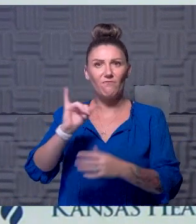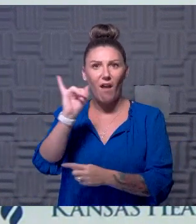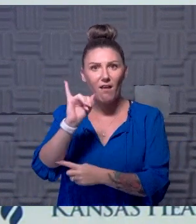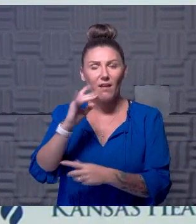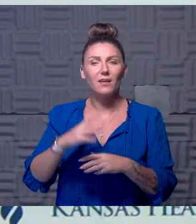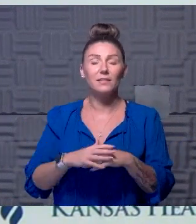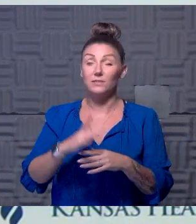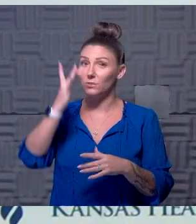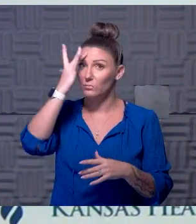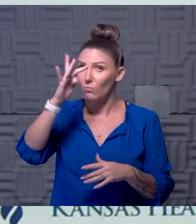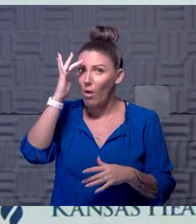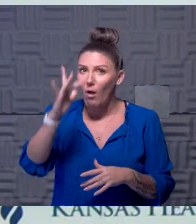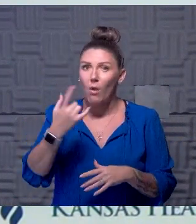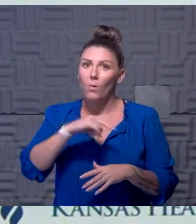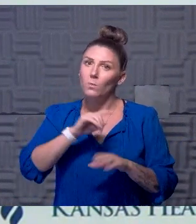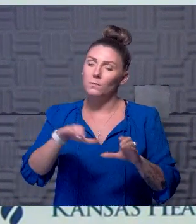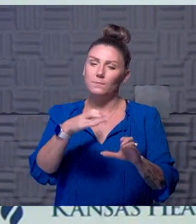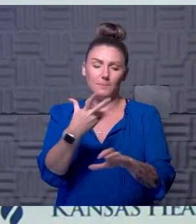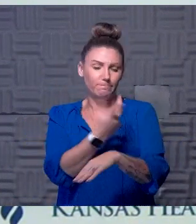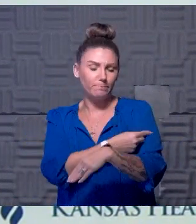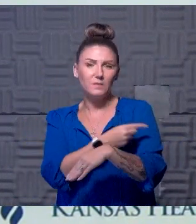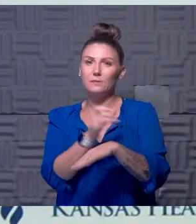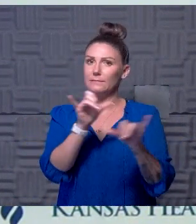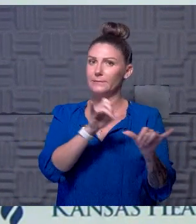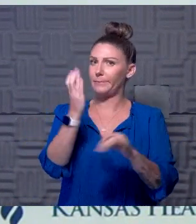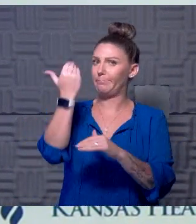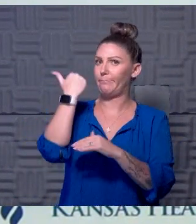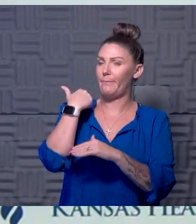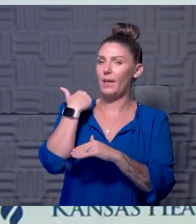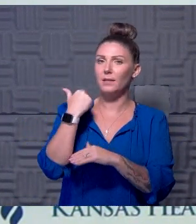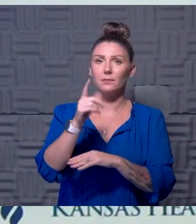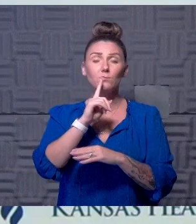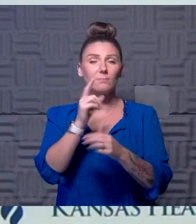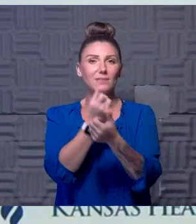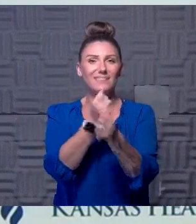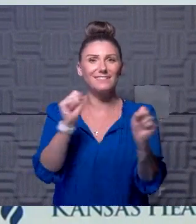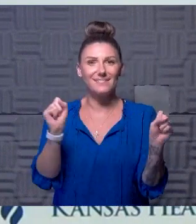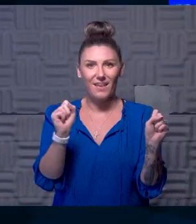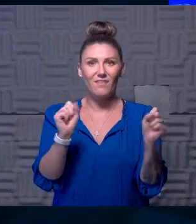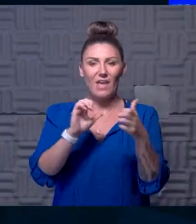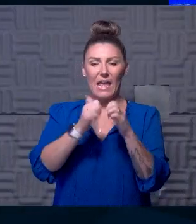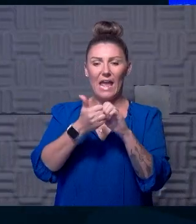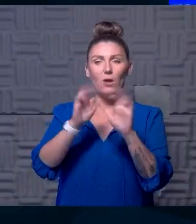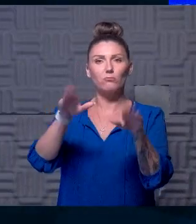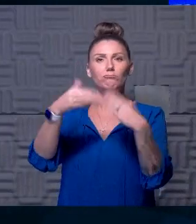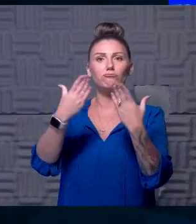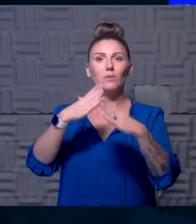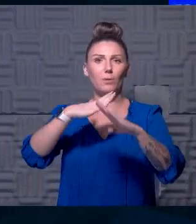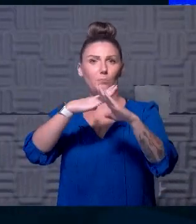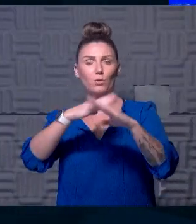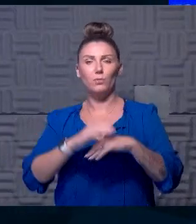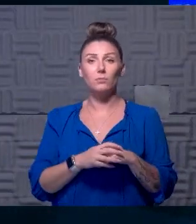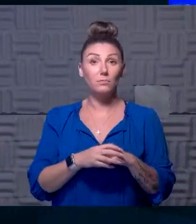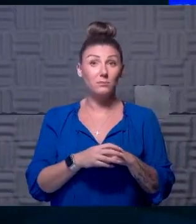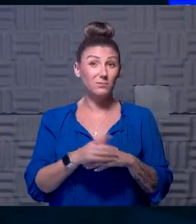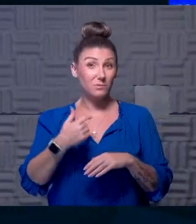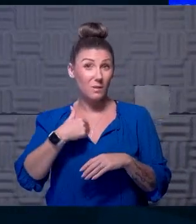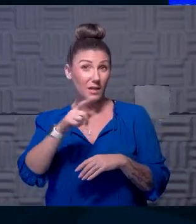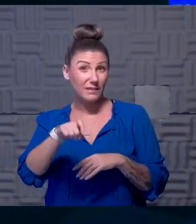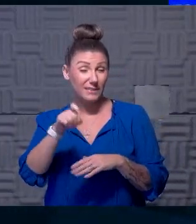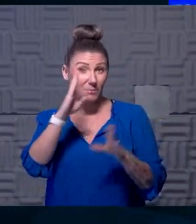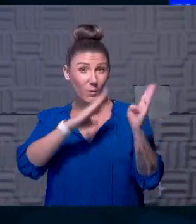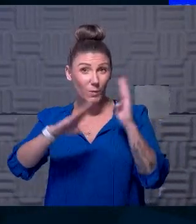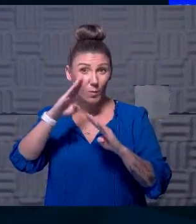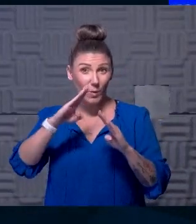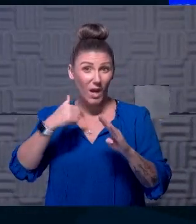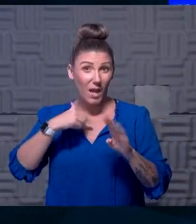We've done vaccines like this before, and it's a very safe way to deliver immunity. Do I have to be worried that